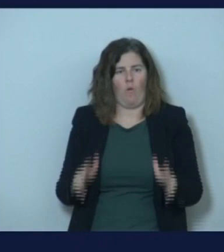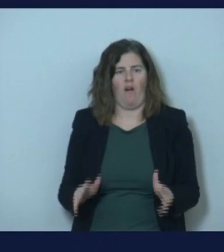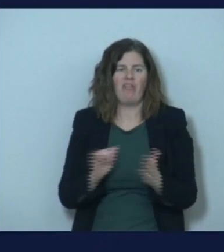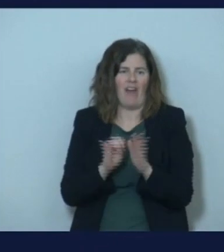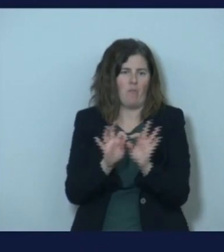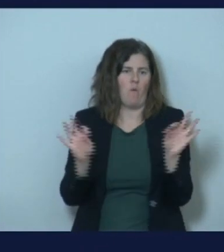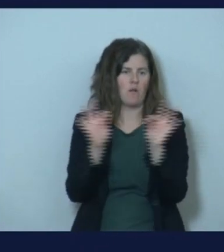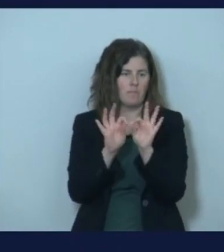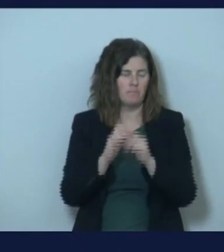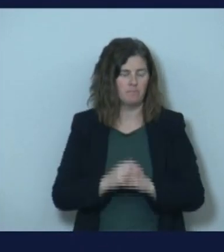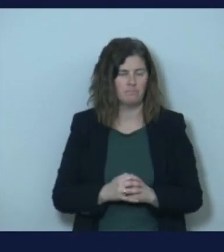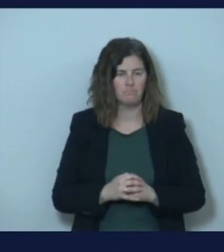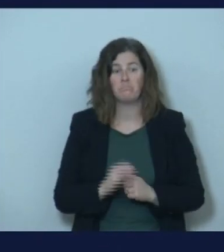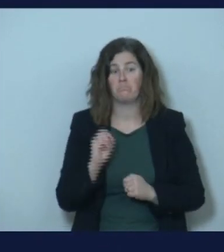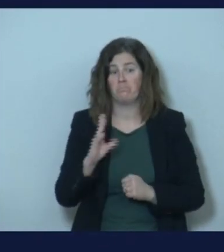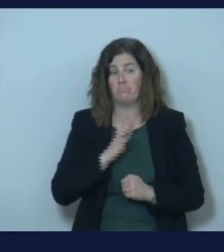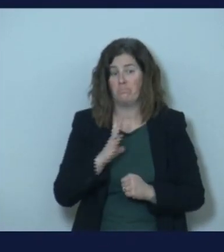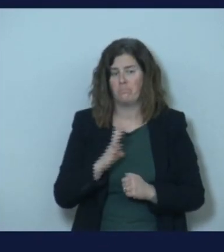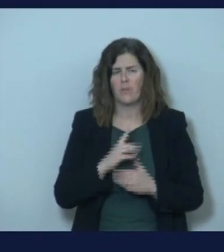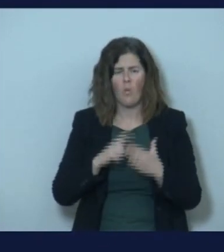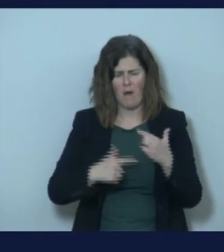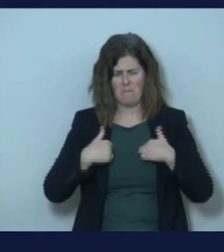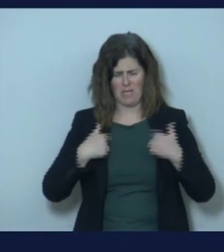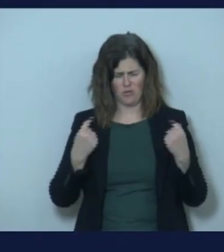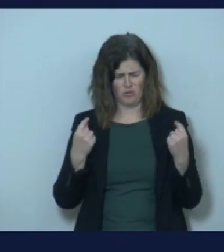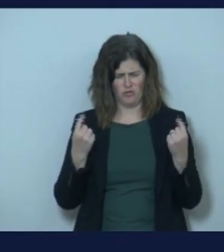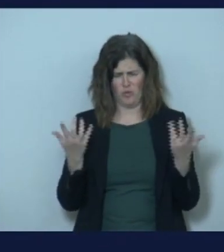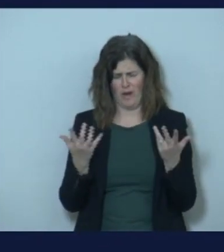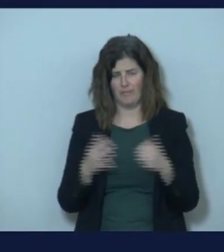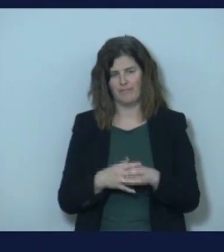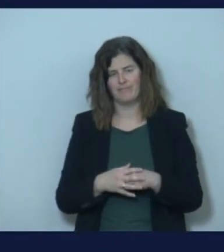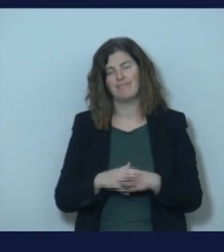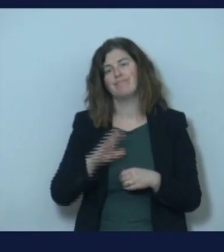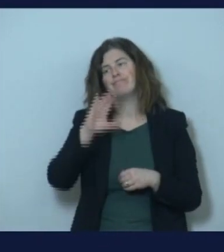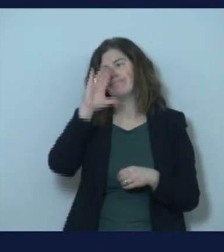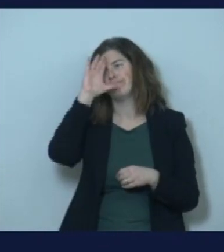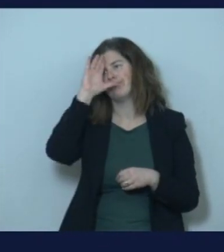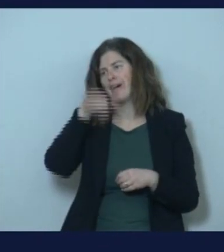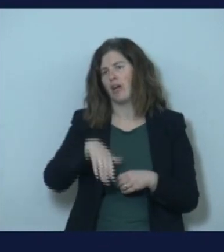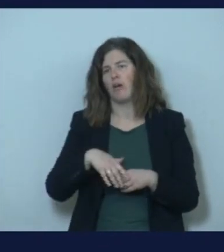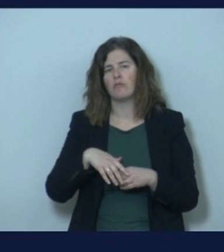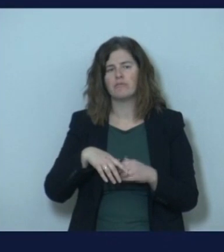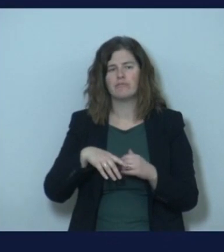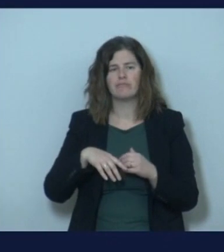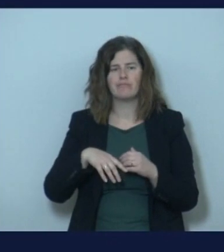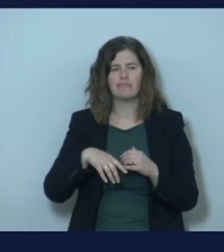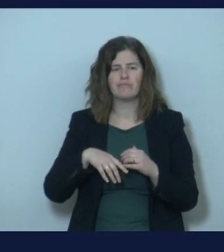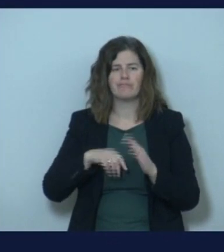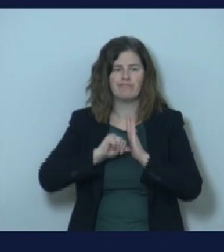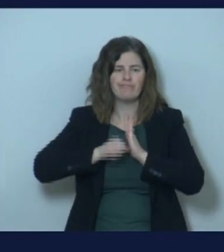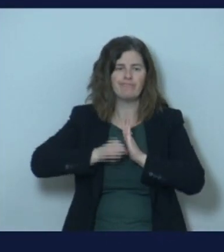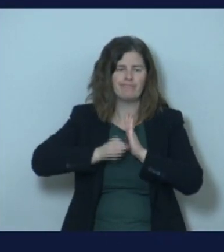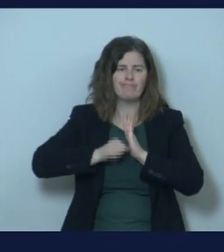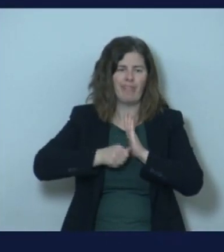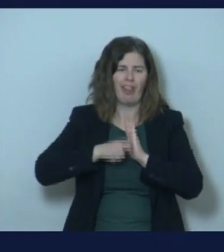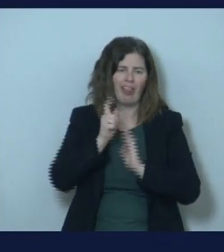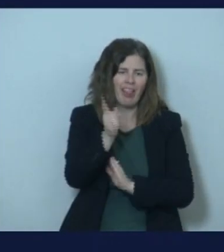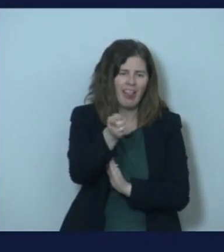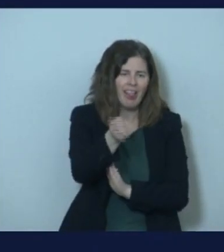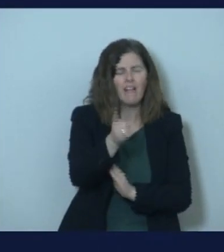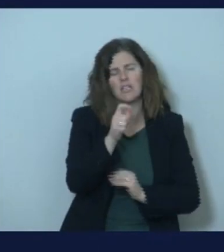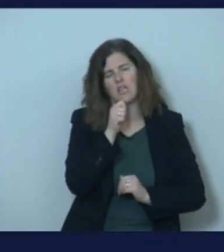critical. All right. So what should I be doing? I know that we seem like this is harping, and that's not our